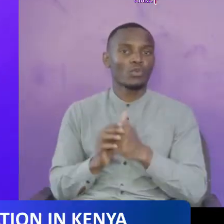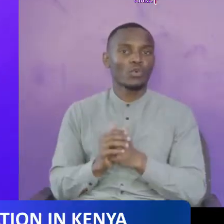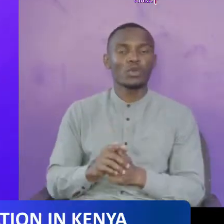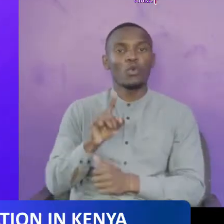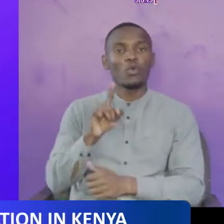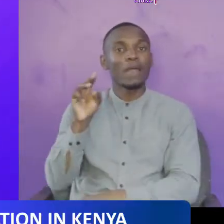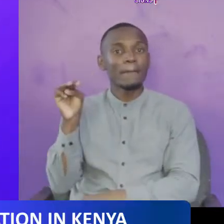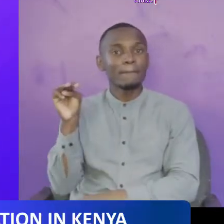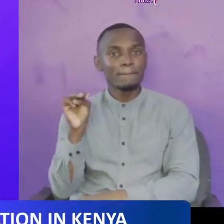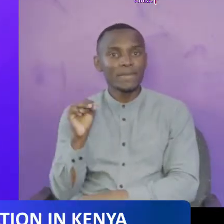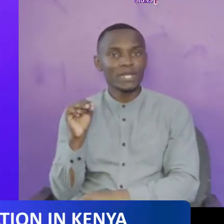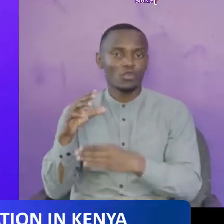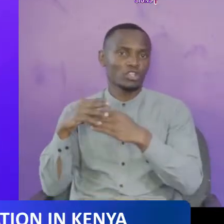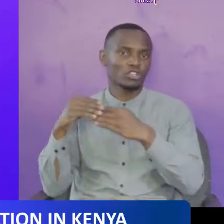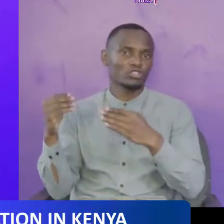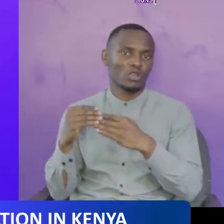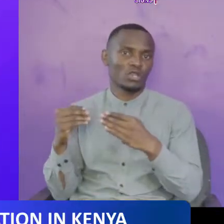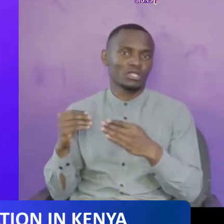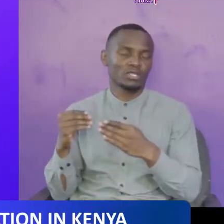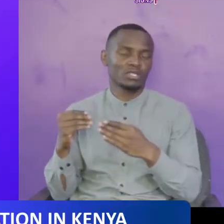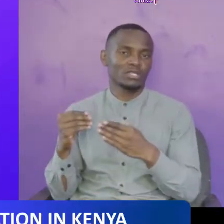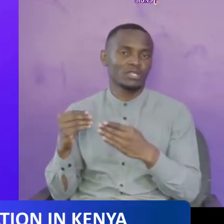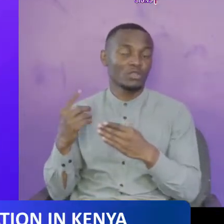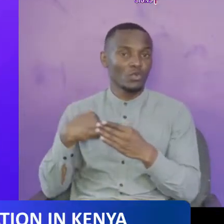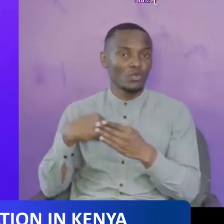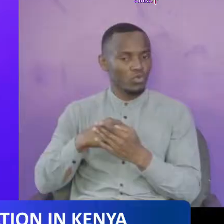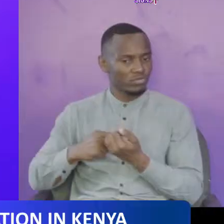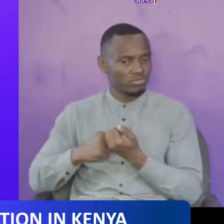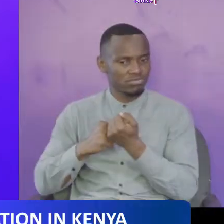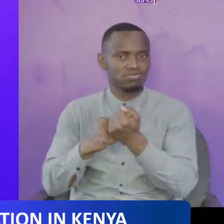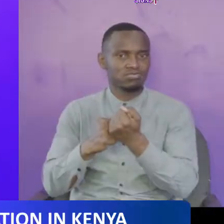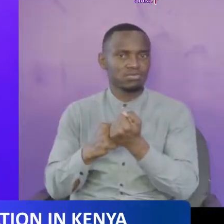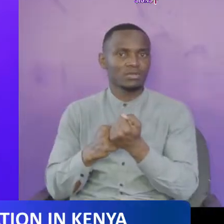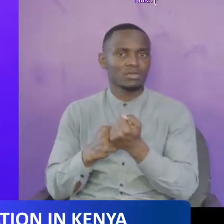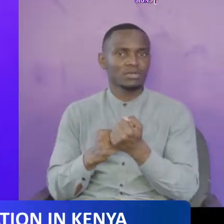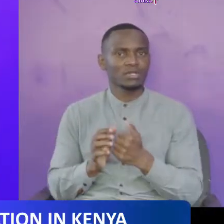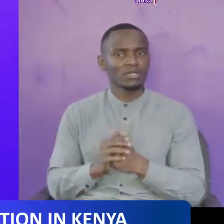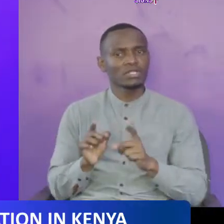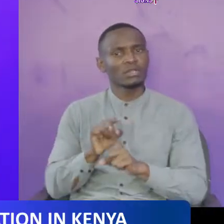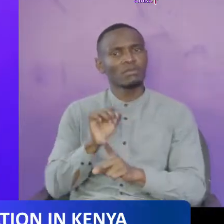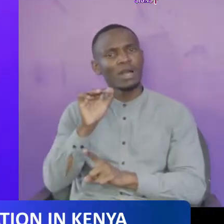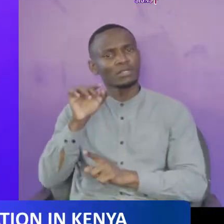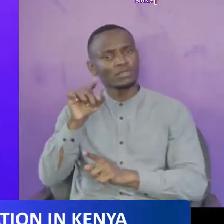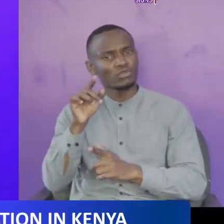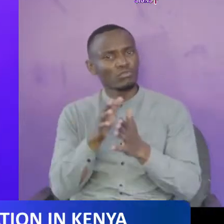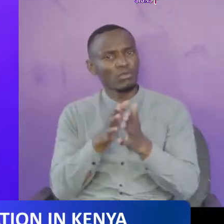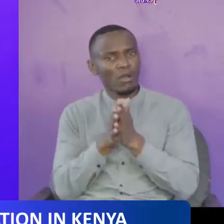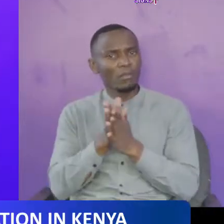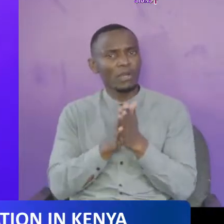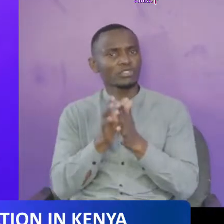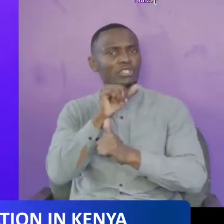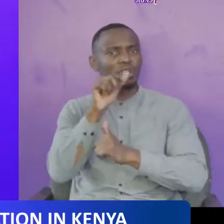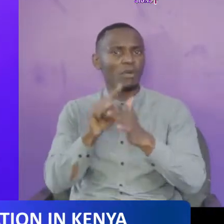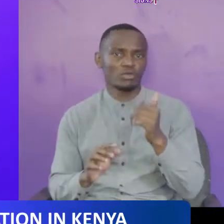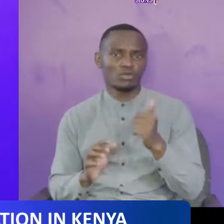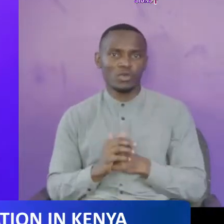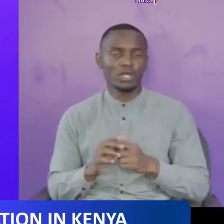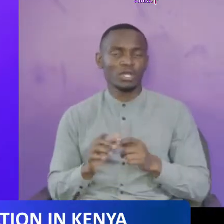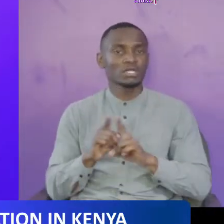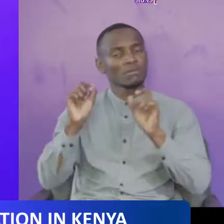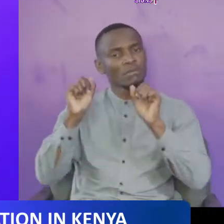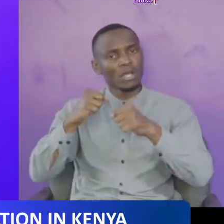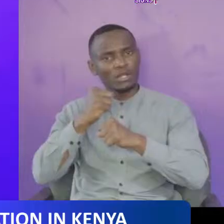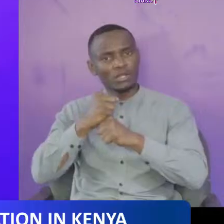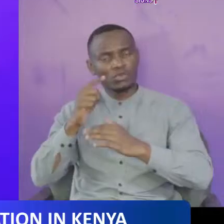We supported them all through, just building them up to, okay, so what are you passionate about? So what can we do beyond the classroom that will make